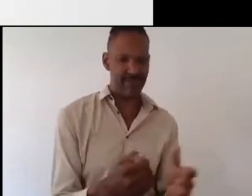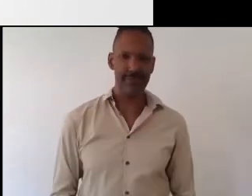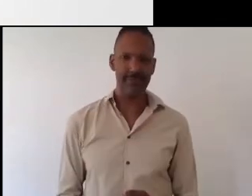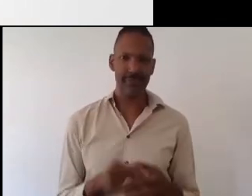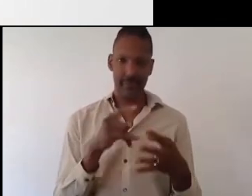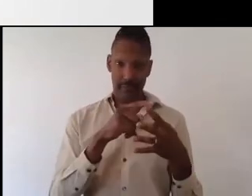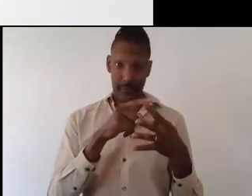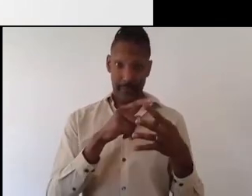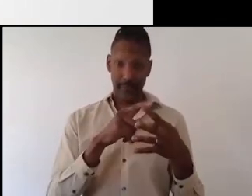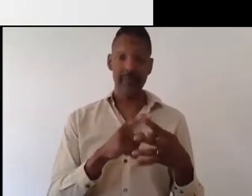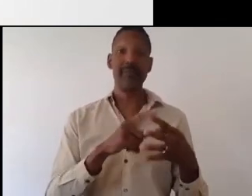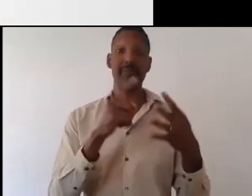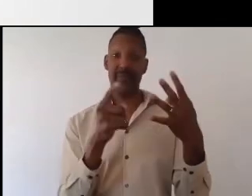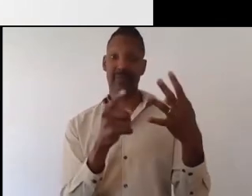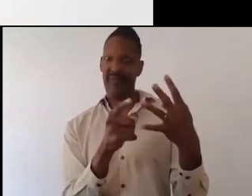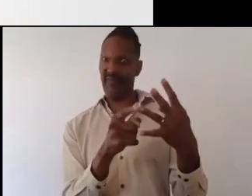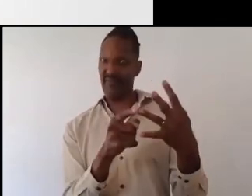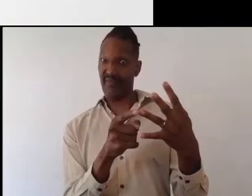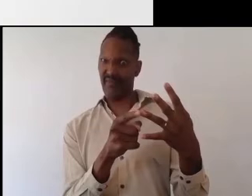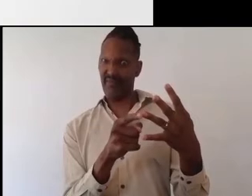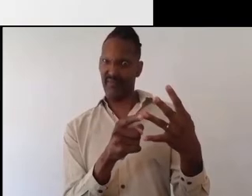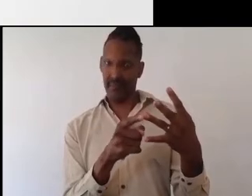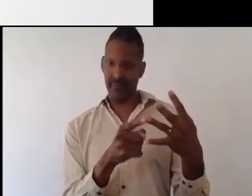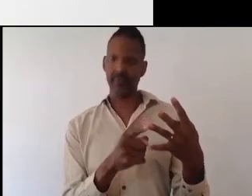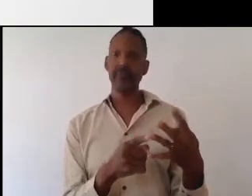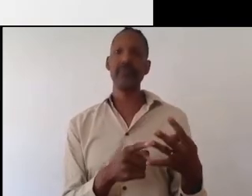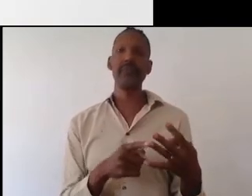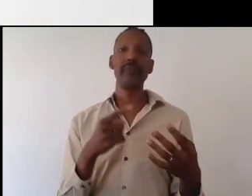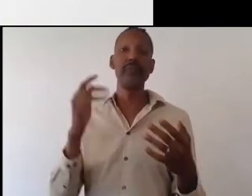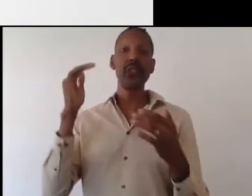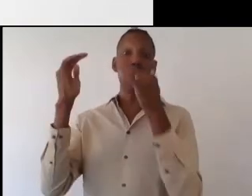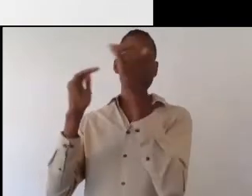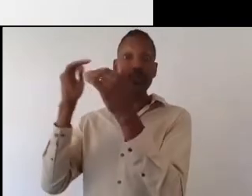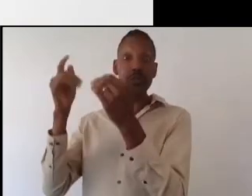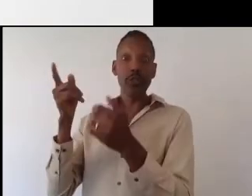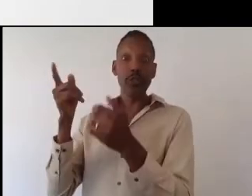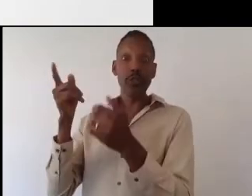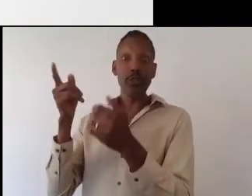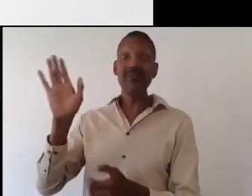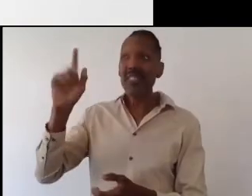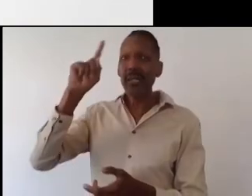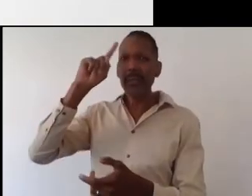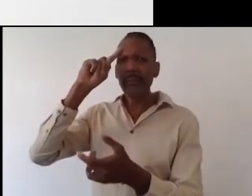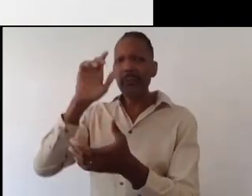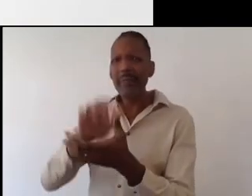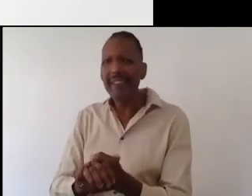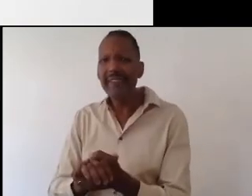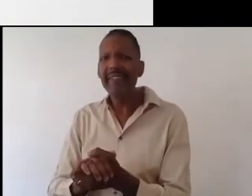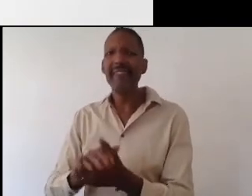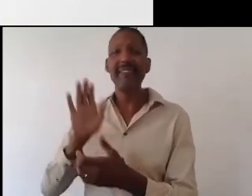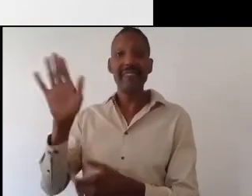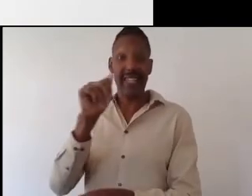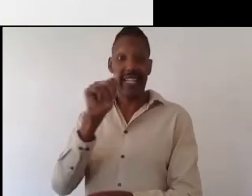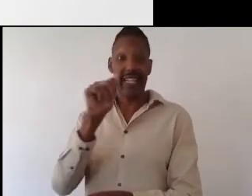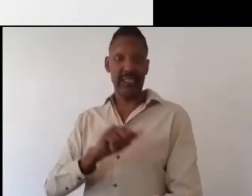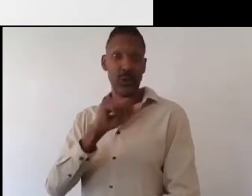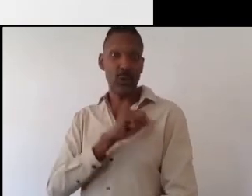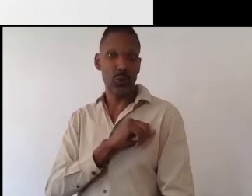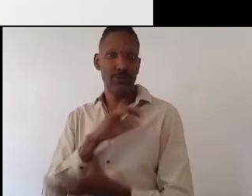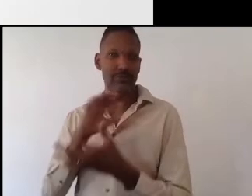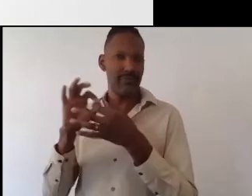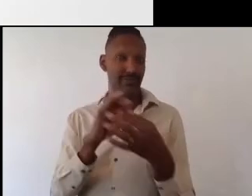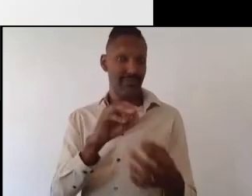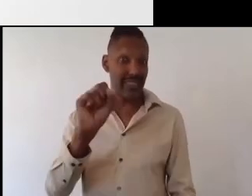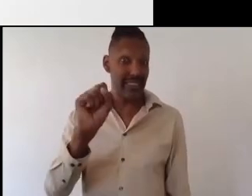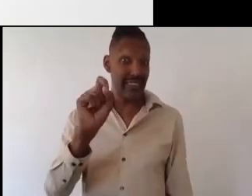that adults' beliefs and attitudes about STEM affect children's beliefs and attitudes about STEM. So the issue here is